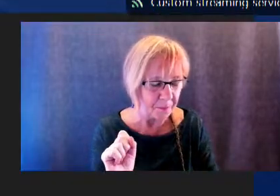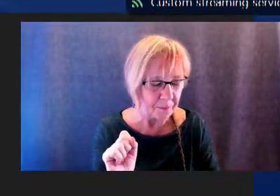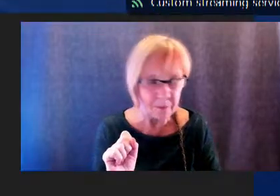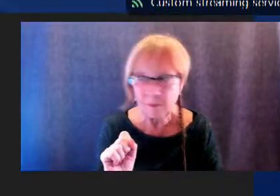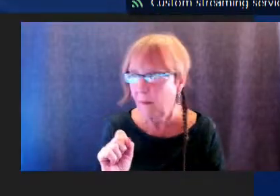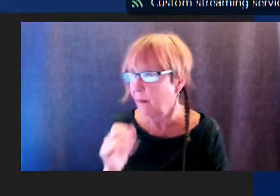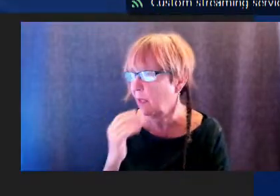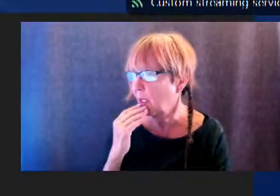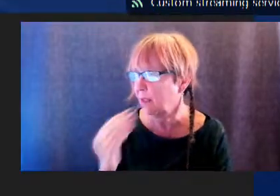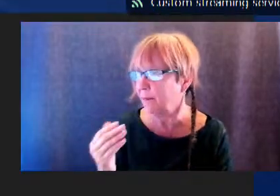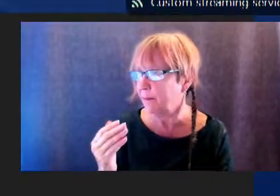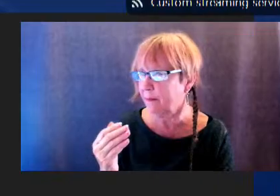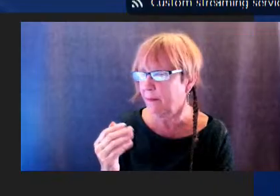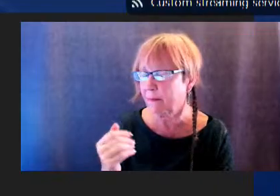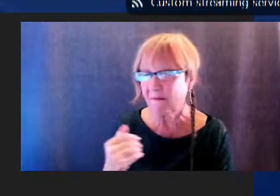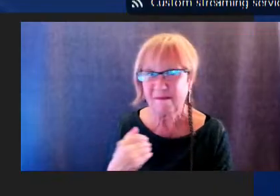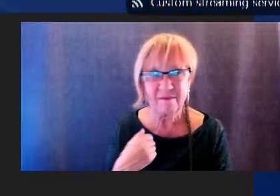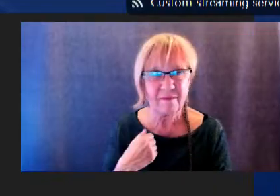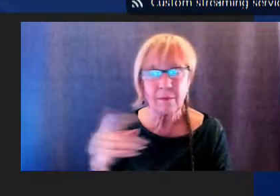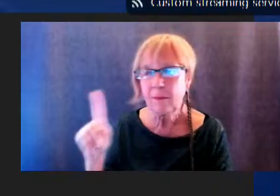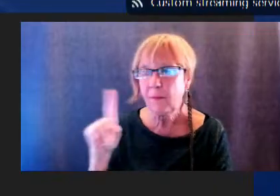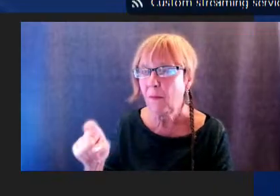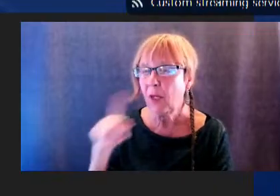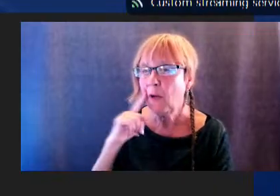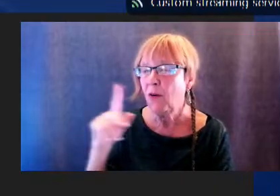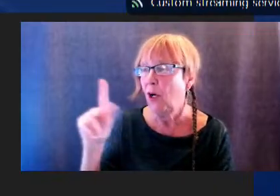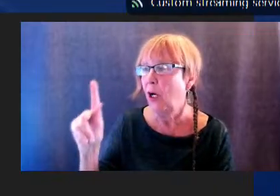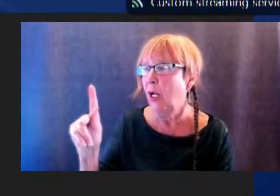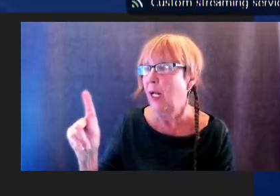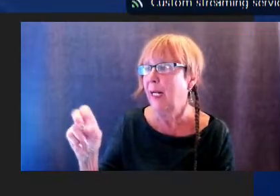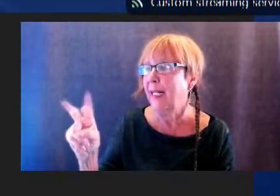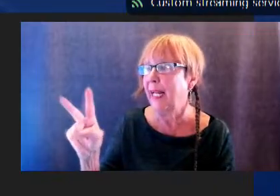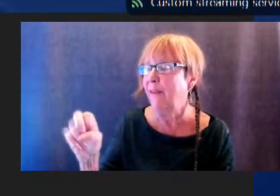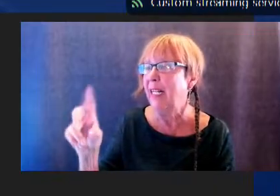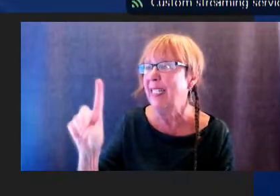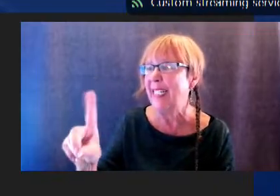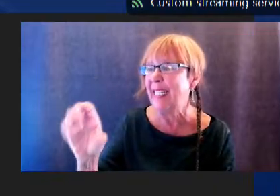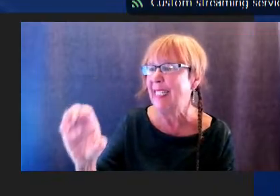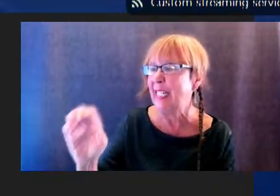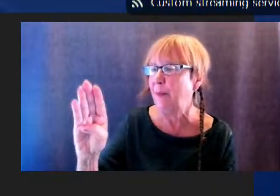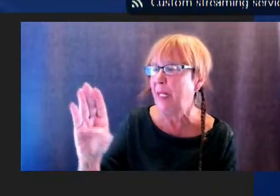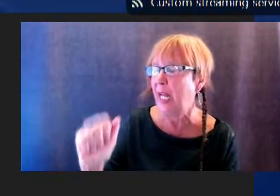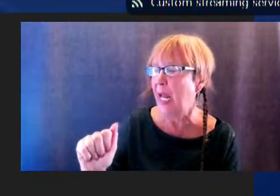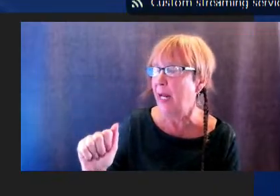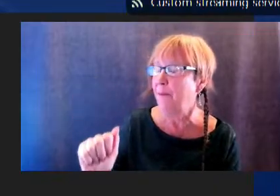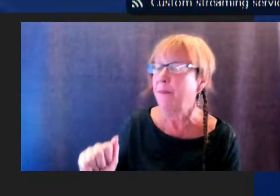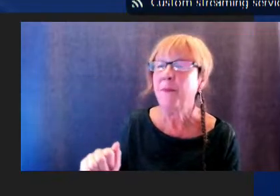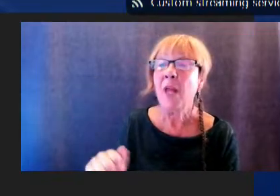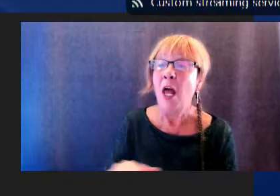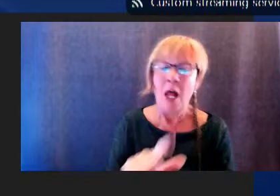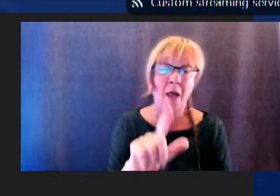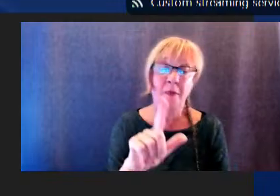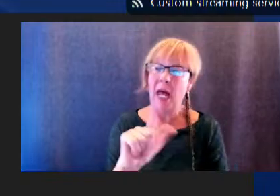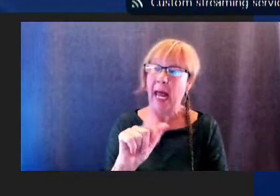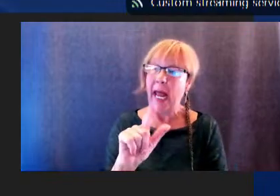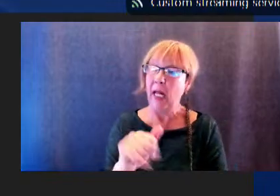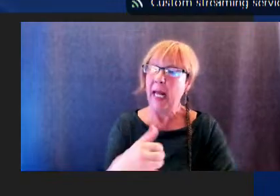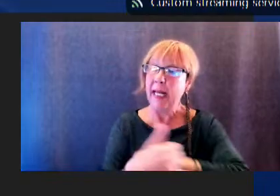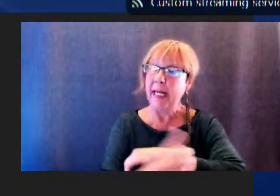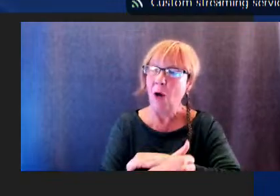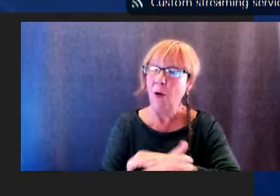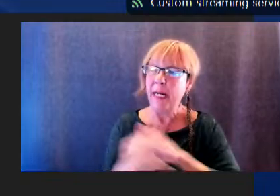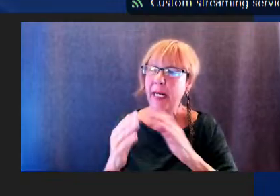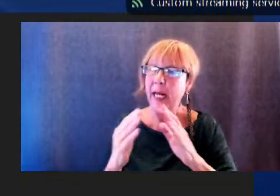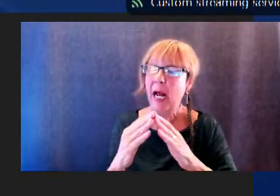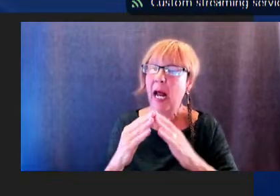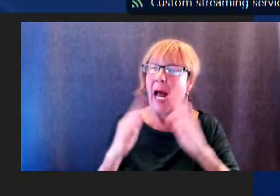Thank you. And we have a question for Kevin with DCBA. Is the LA County Household Relief Grant still live?